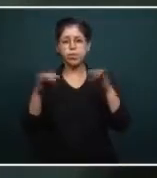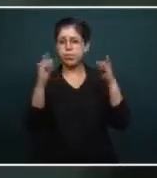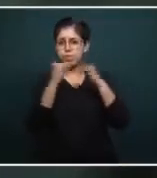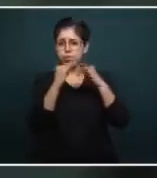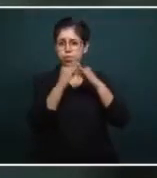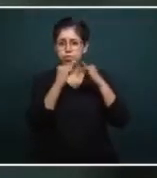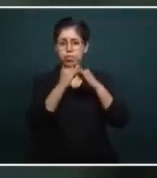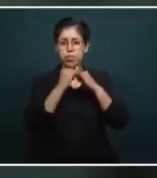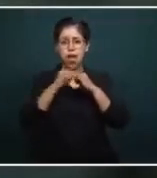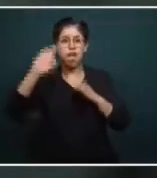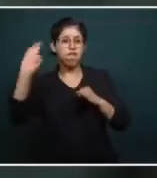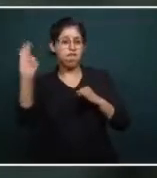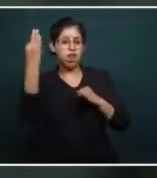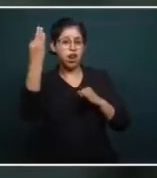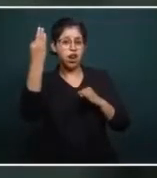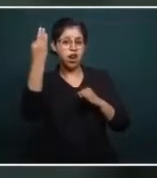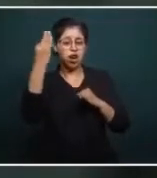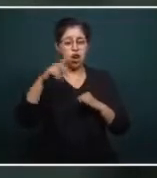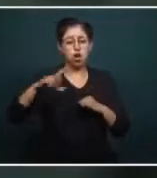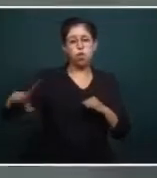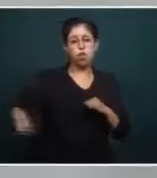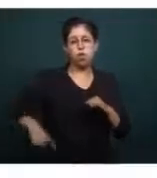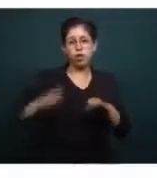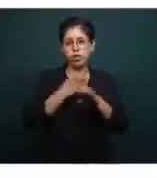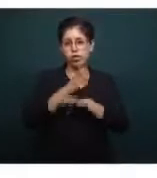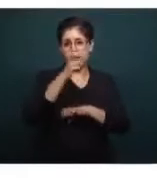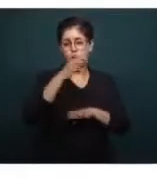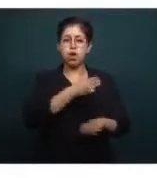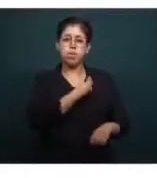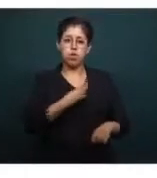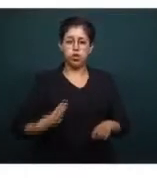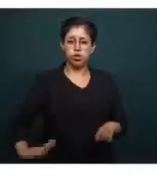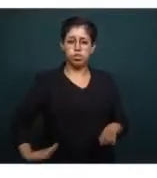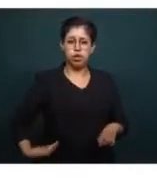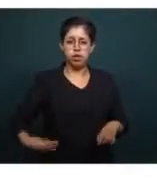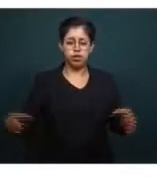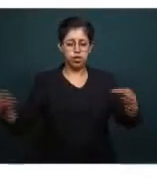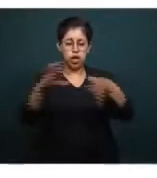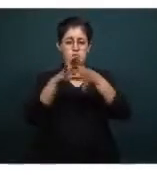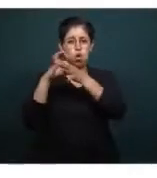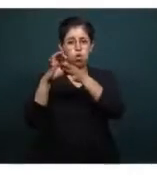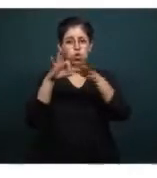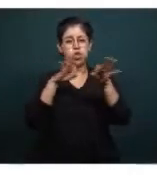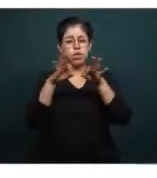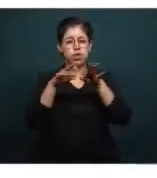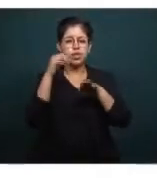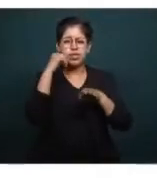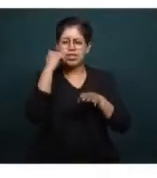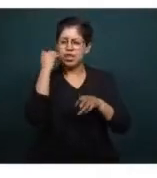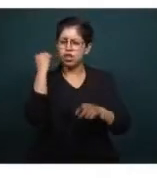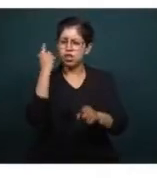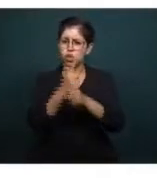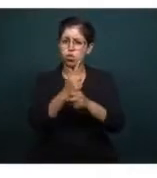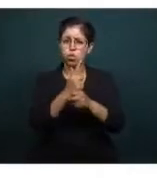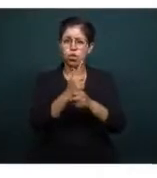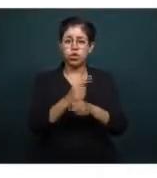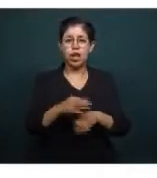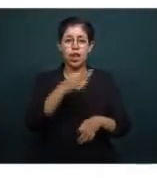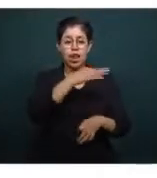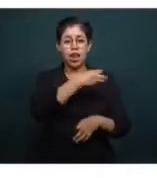different areas, the federal and municipal. and also in the City of Mexico.